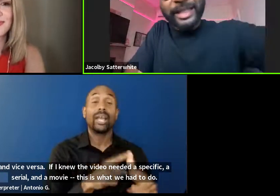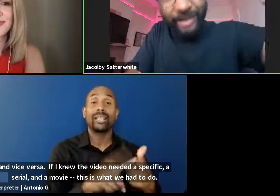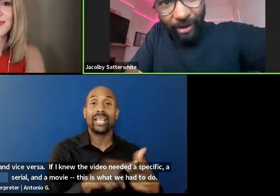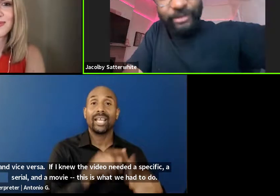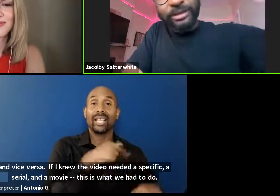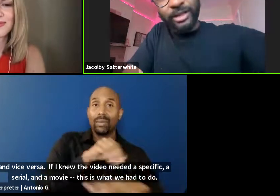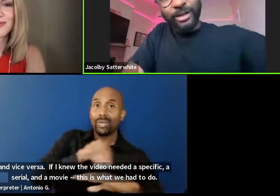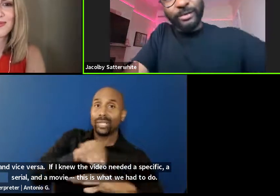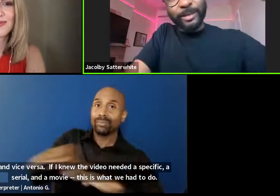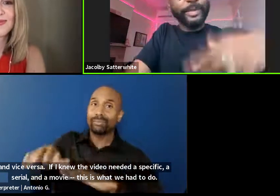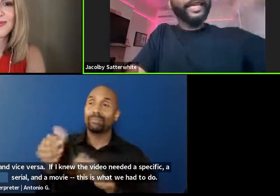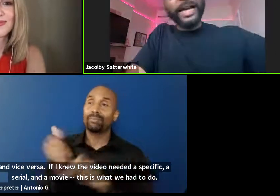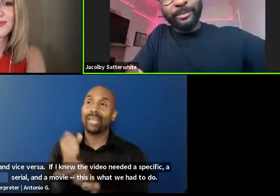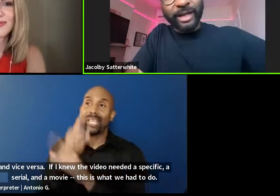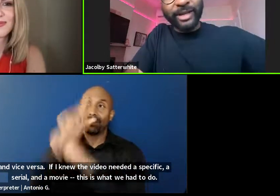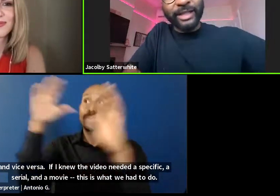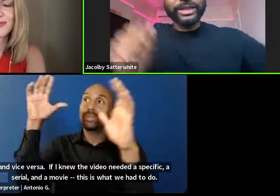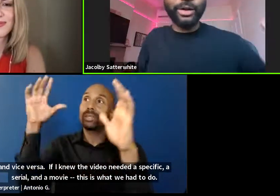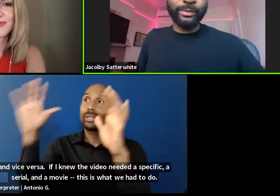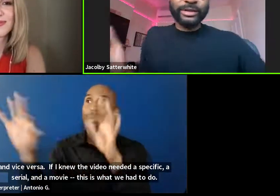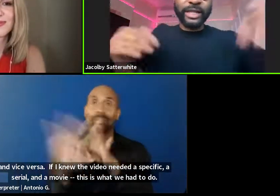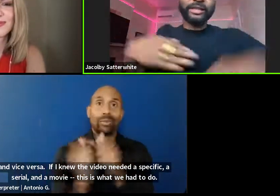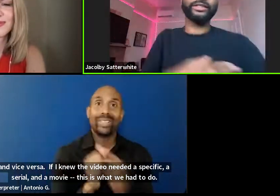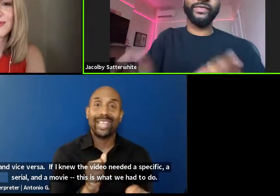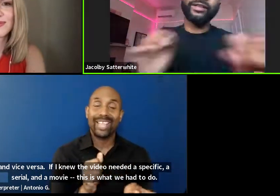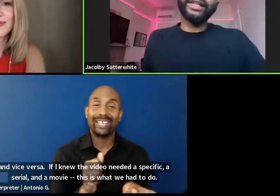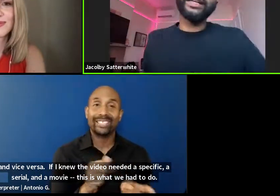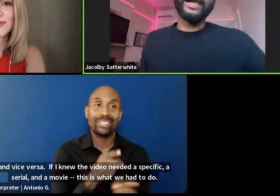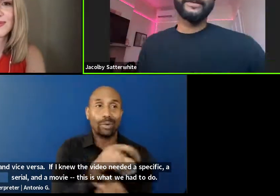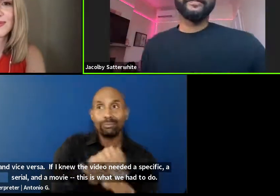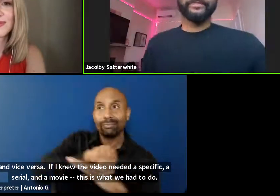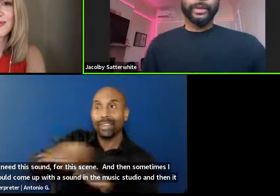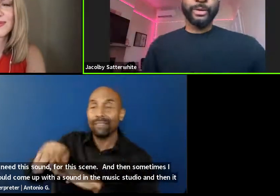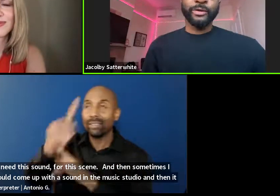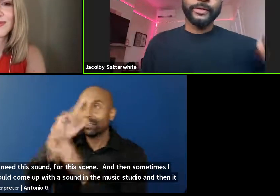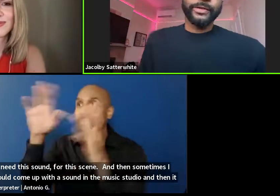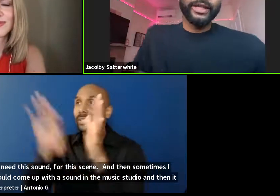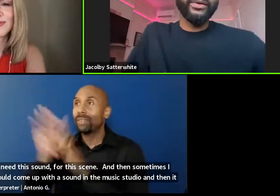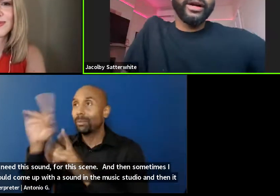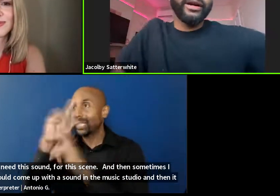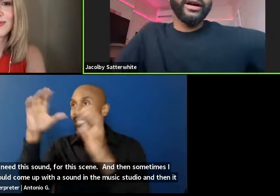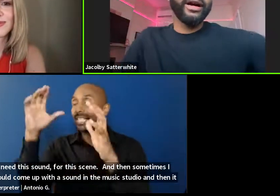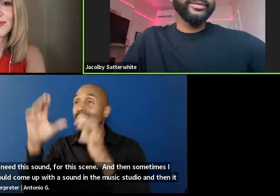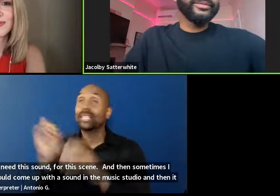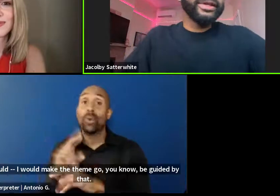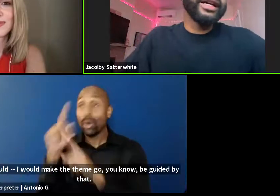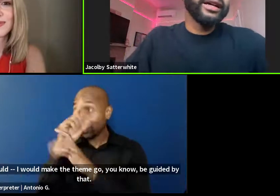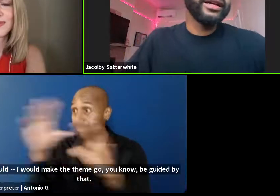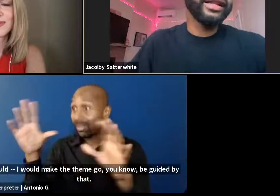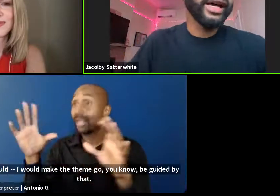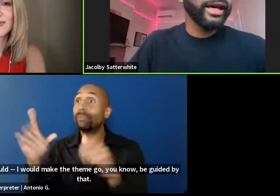and I would make the scene go, you know, be guided by that. So it was like this very beautiful thing where